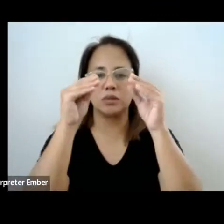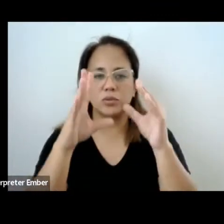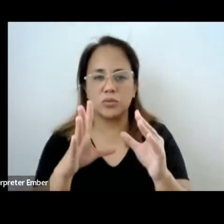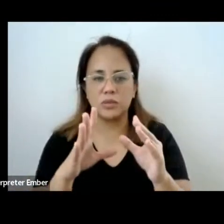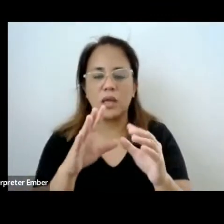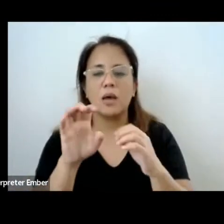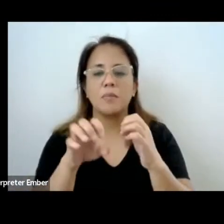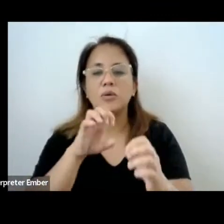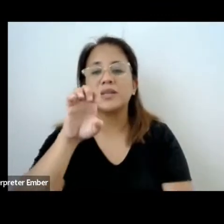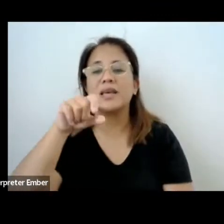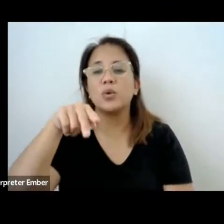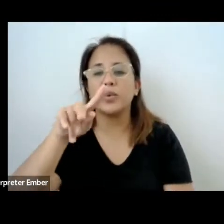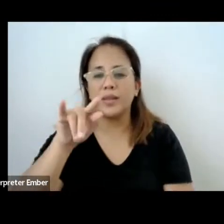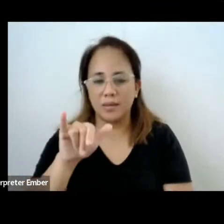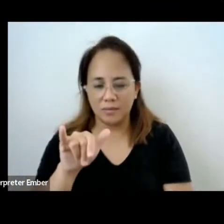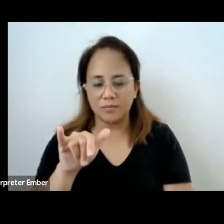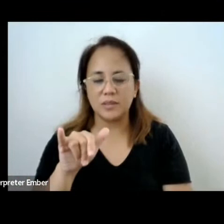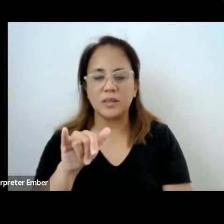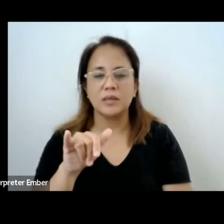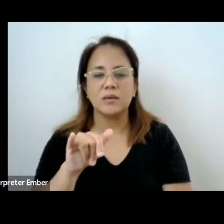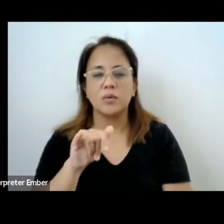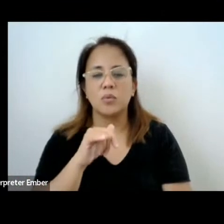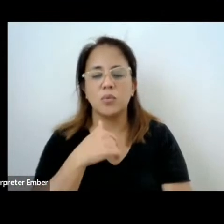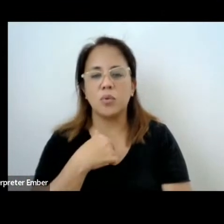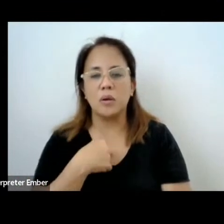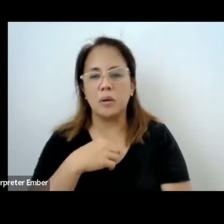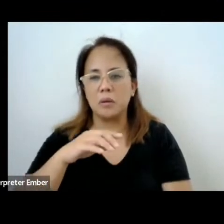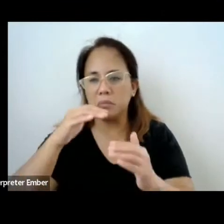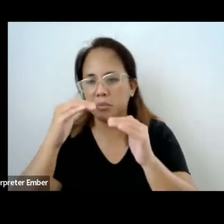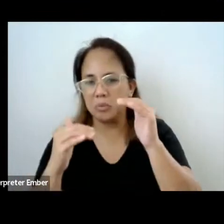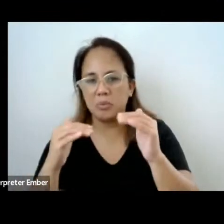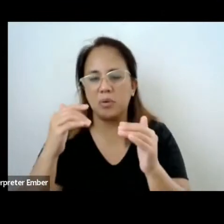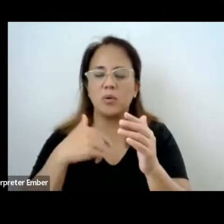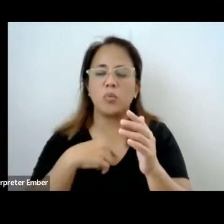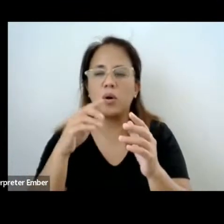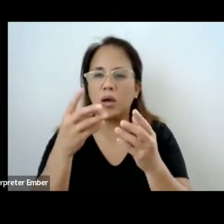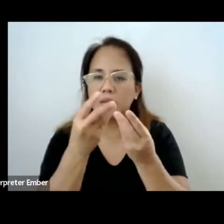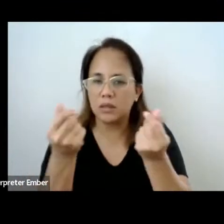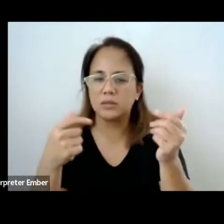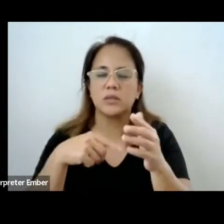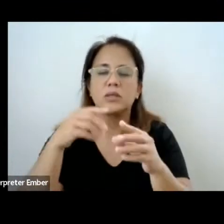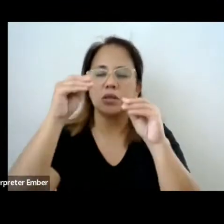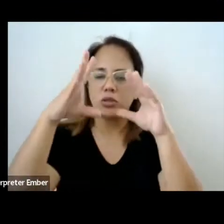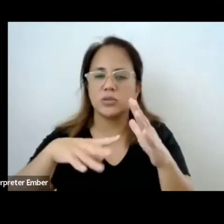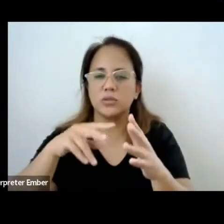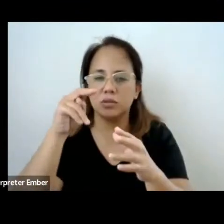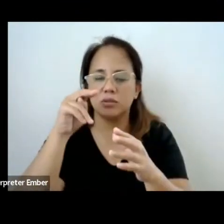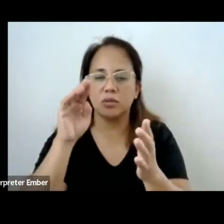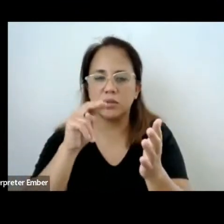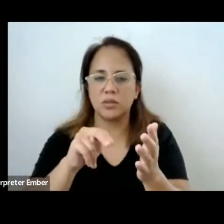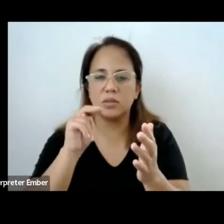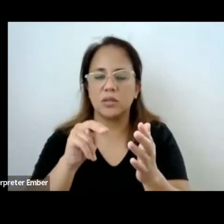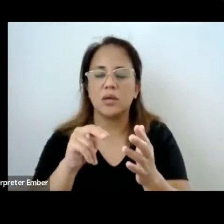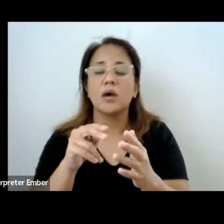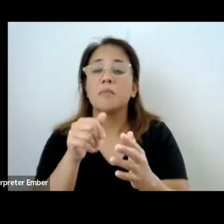equity. There should be no dichotomy in addressing teachers' needs. Those in the private schools also deserve assistance from the government